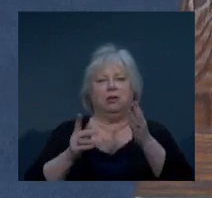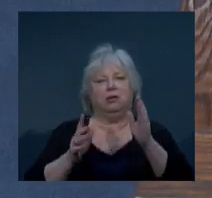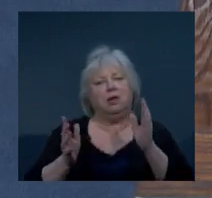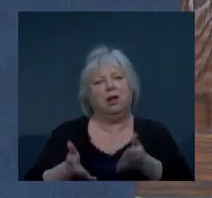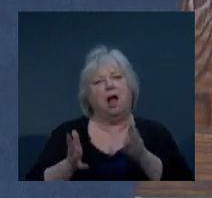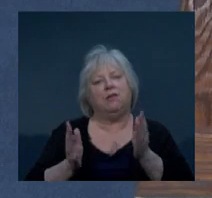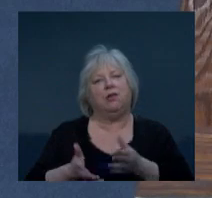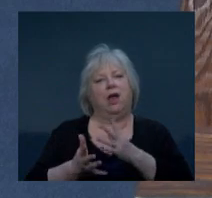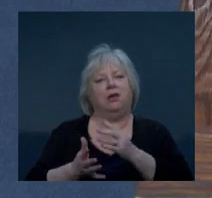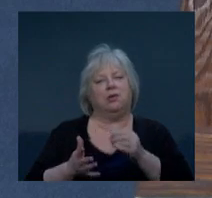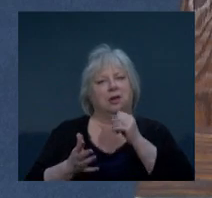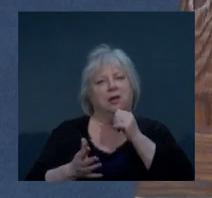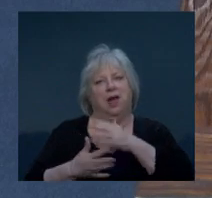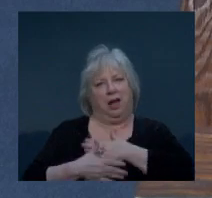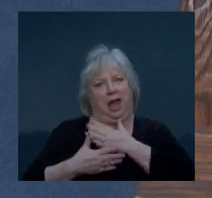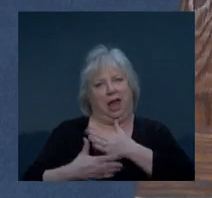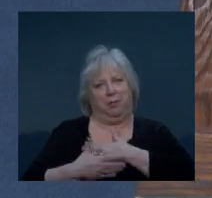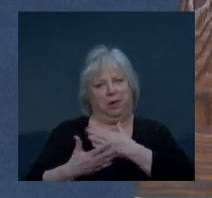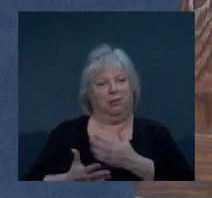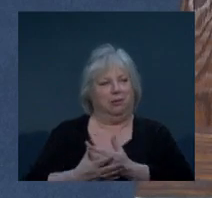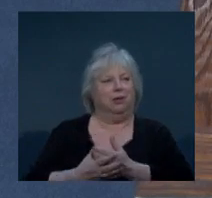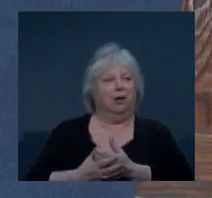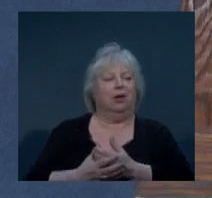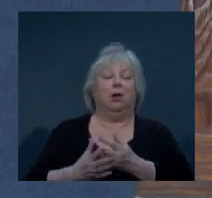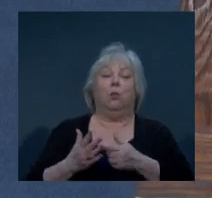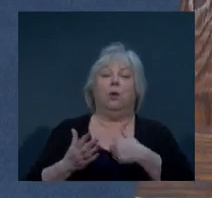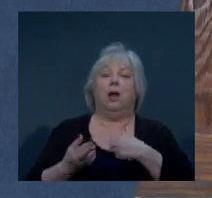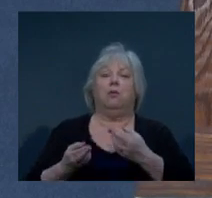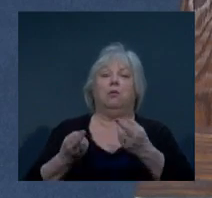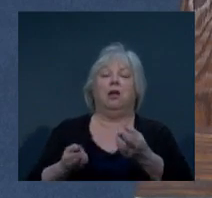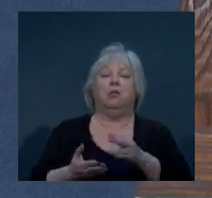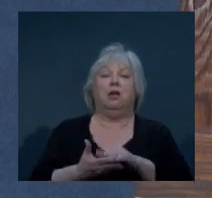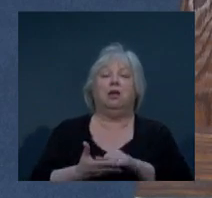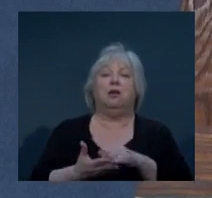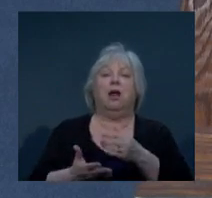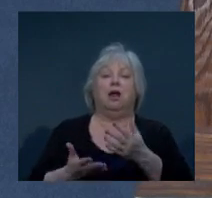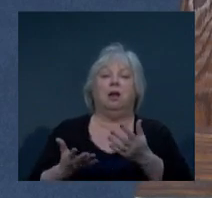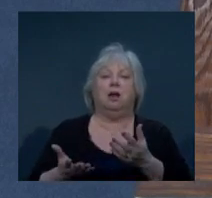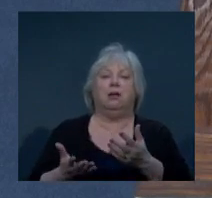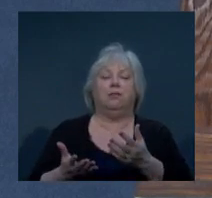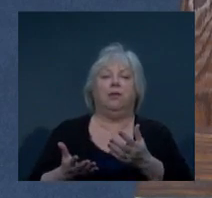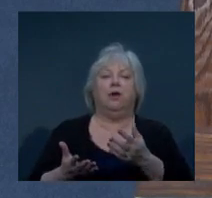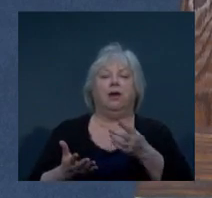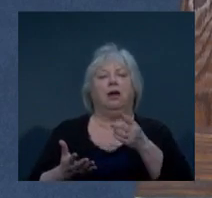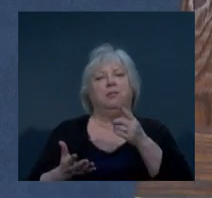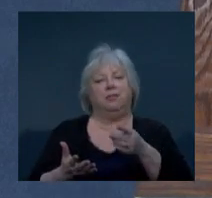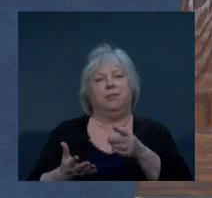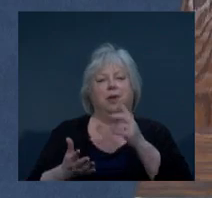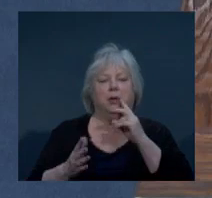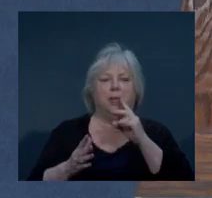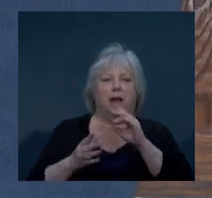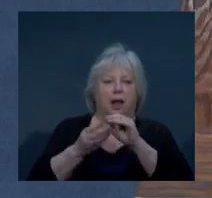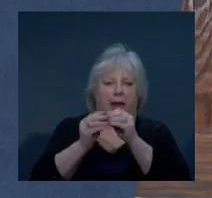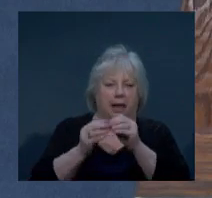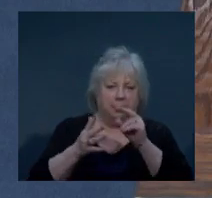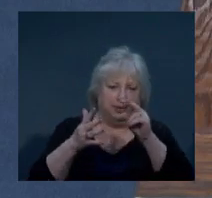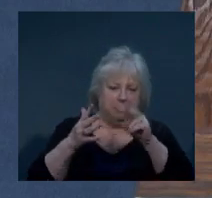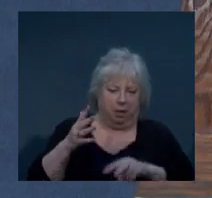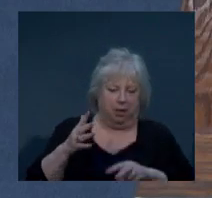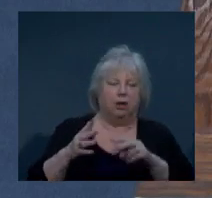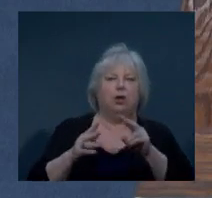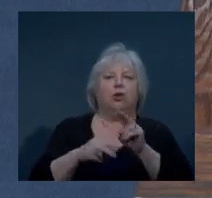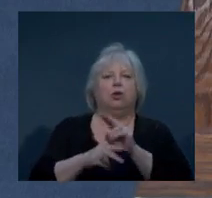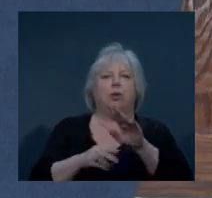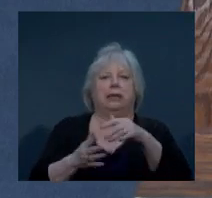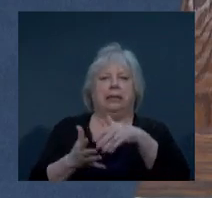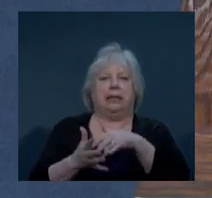conversations and their displeasure. What I would recommend is that you look at these items, use this study that you had